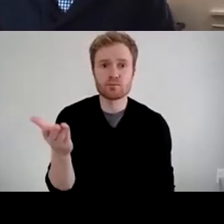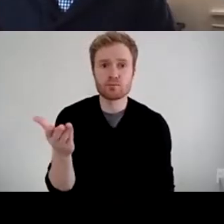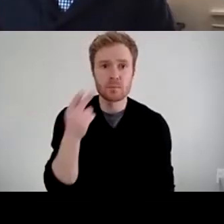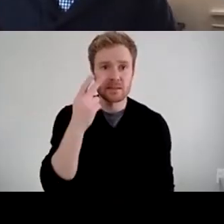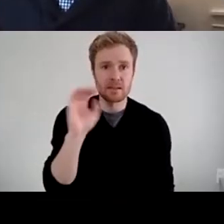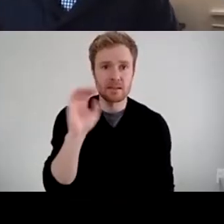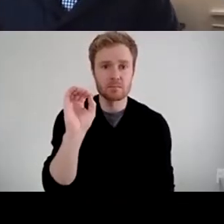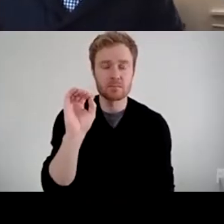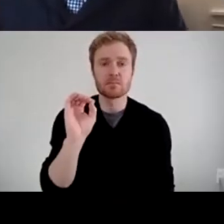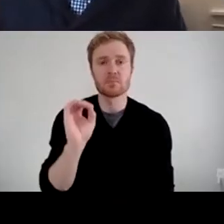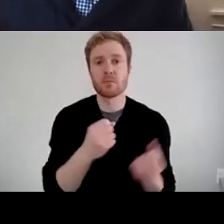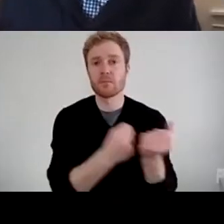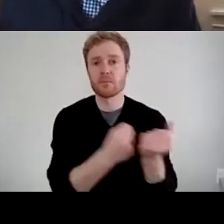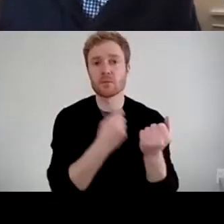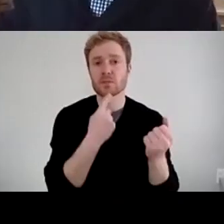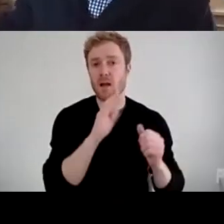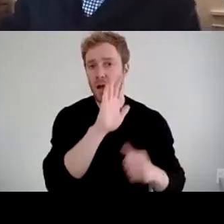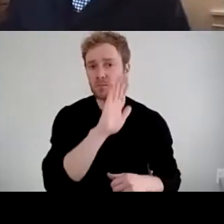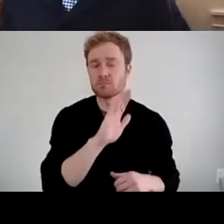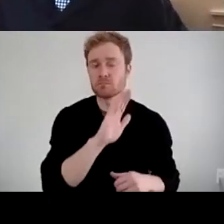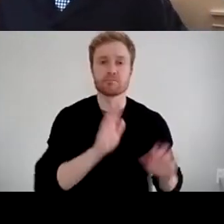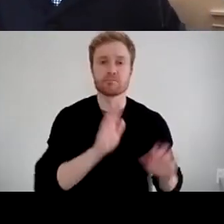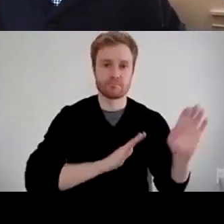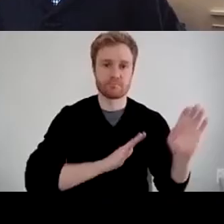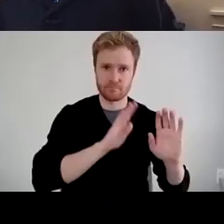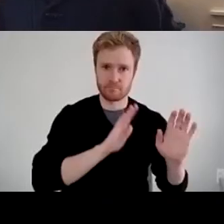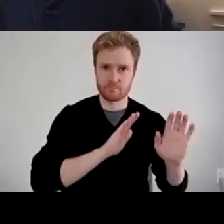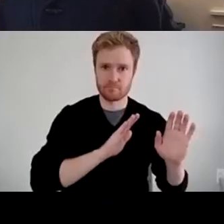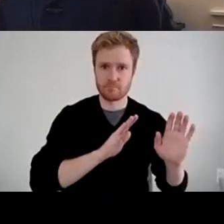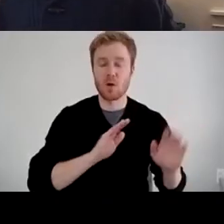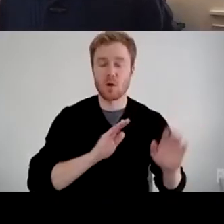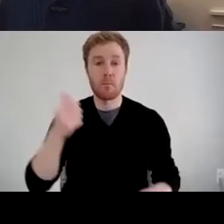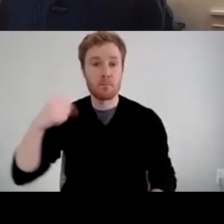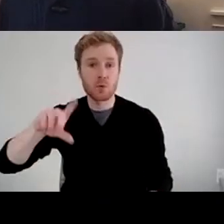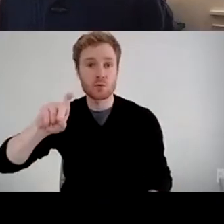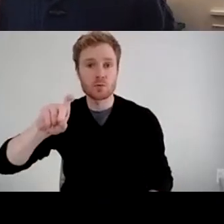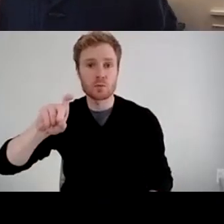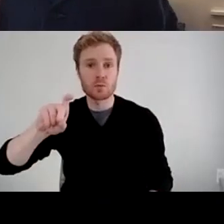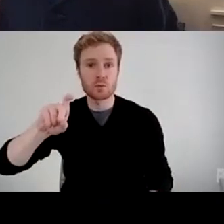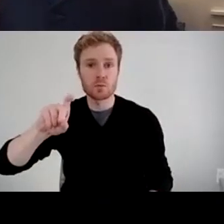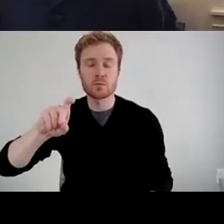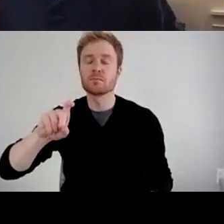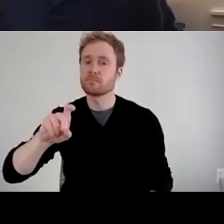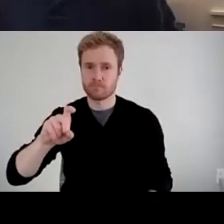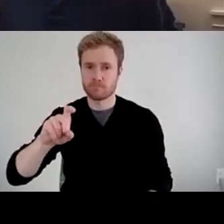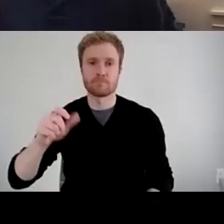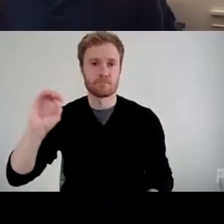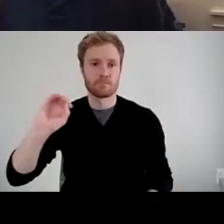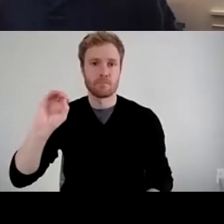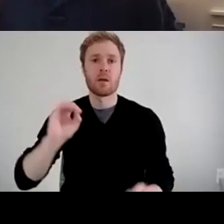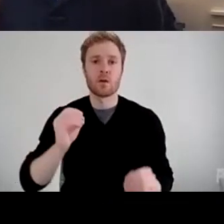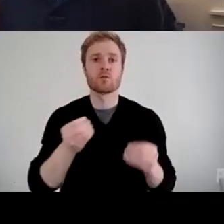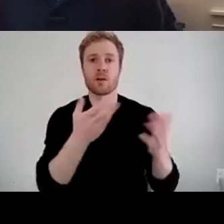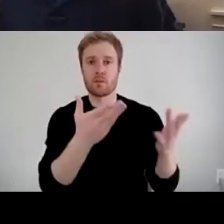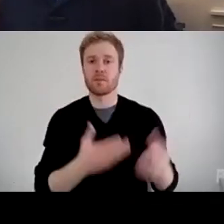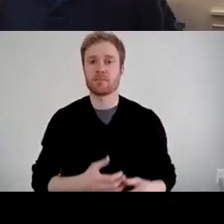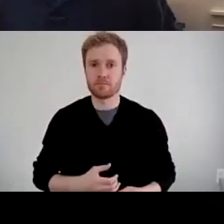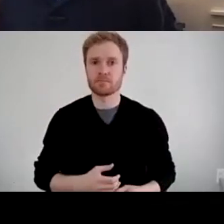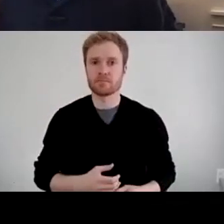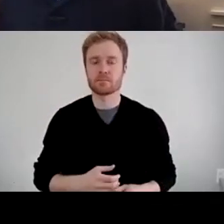So I am in those conversations still, and we still are talking about the DPW vehicles. So I want to let people know that we're still